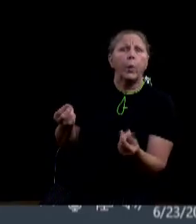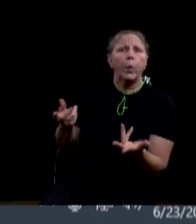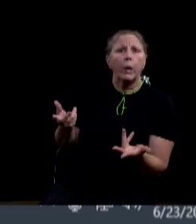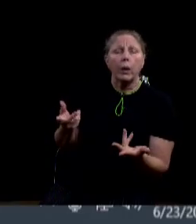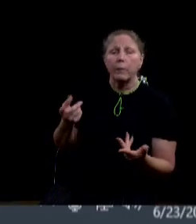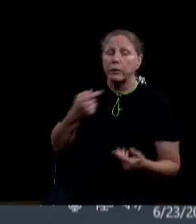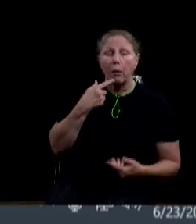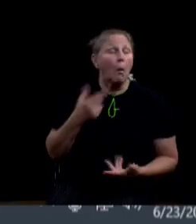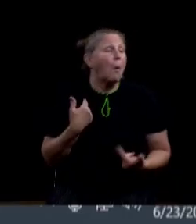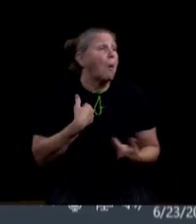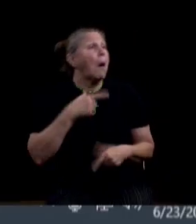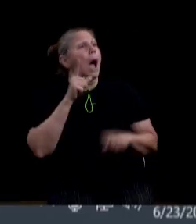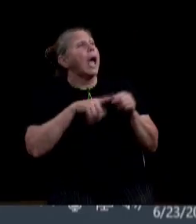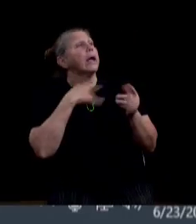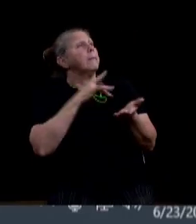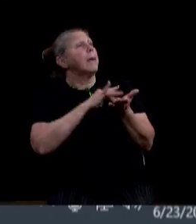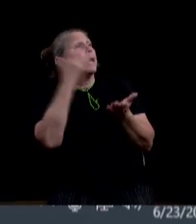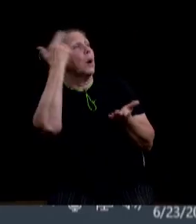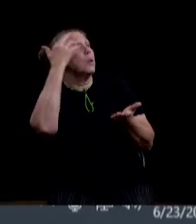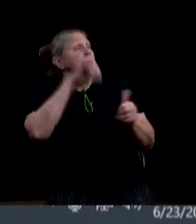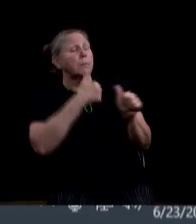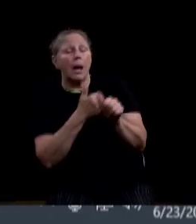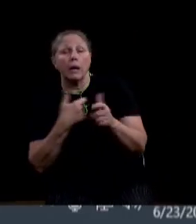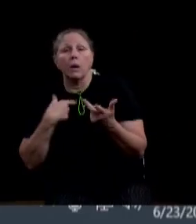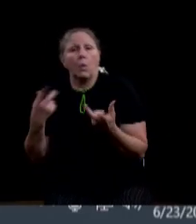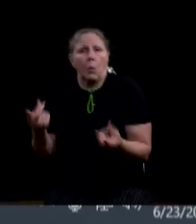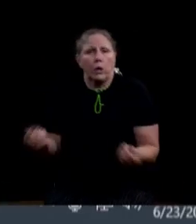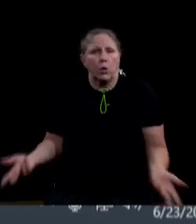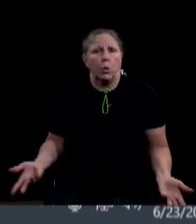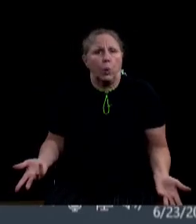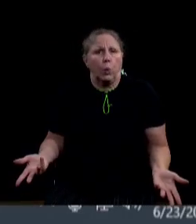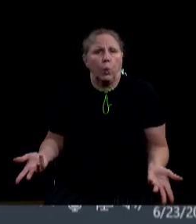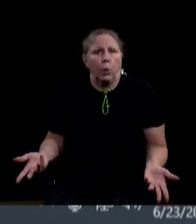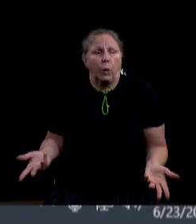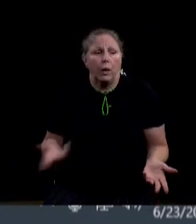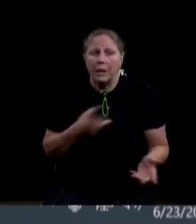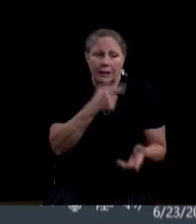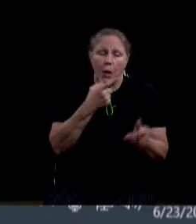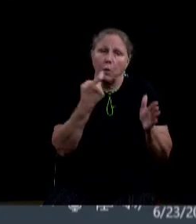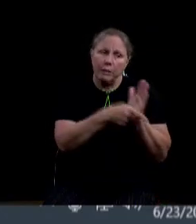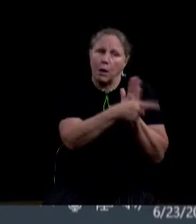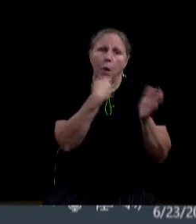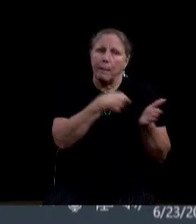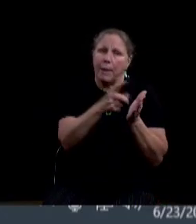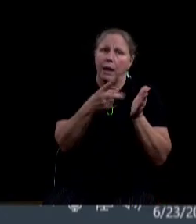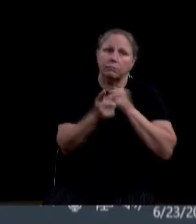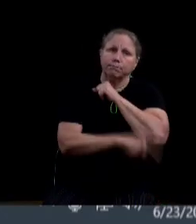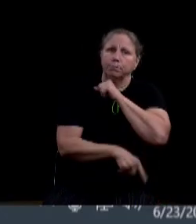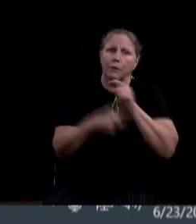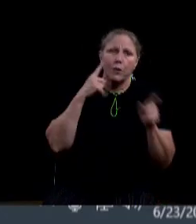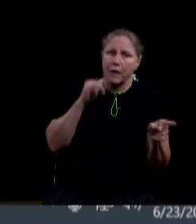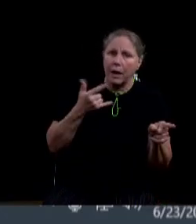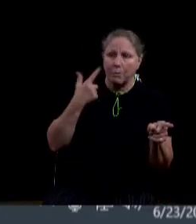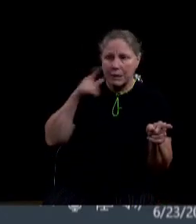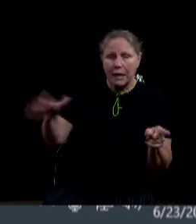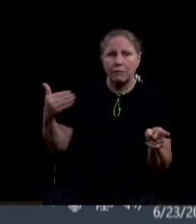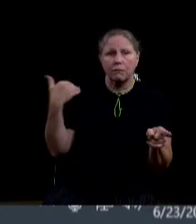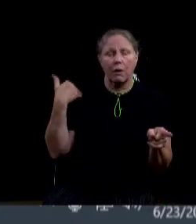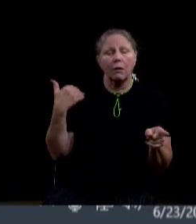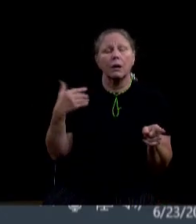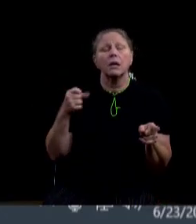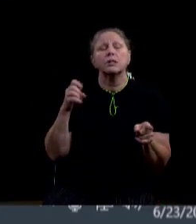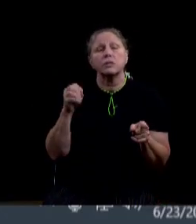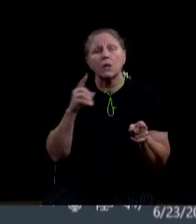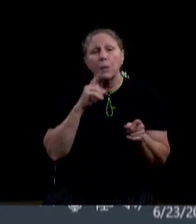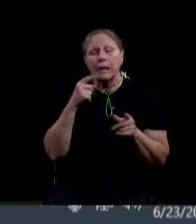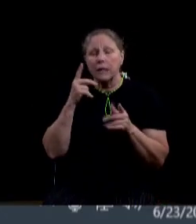avoid a fine. So there is I think we need to play out these scenarios carefully, because I think that there is going to be some